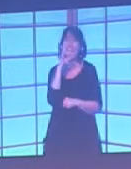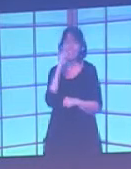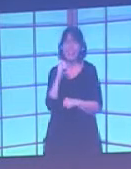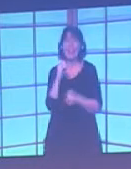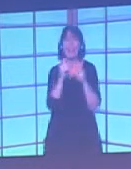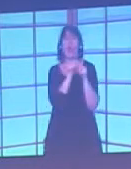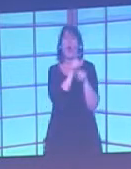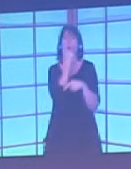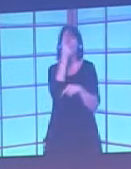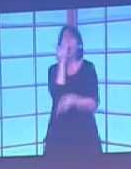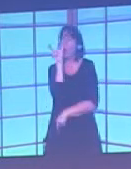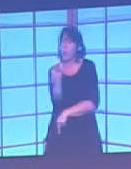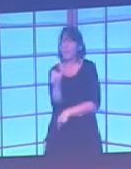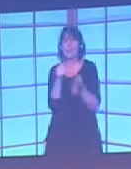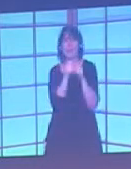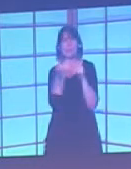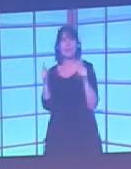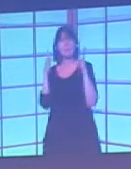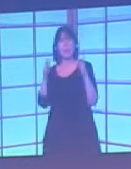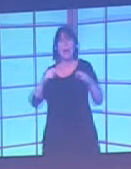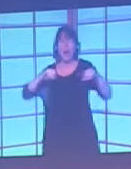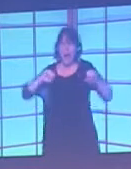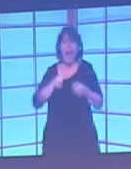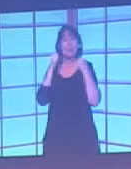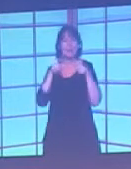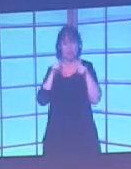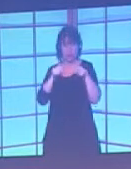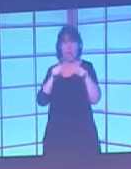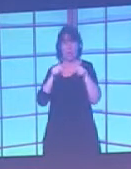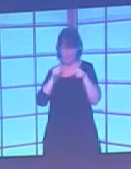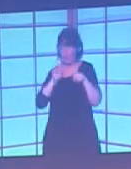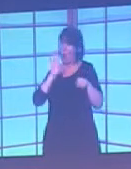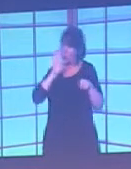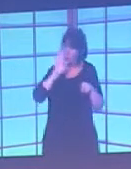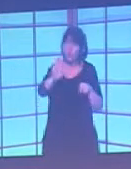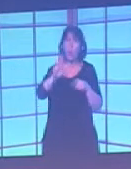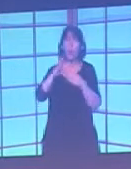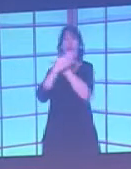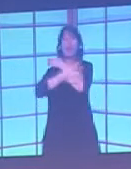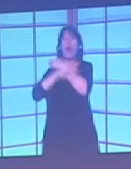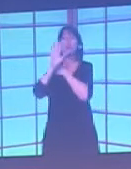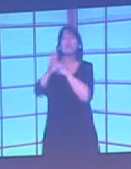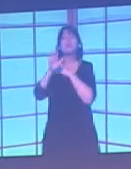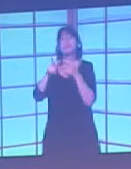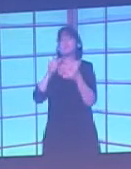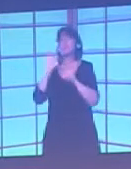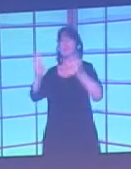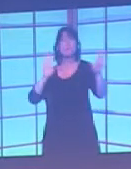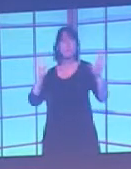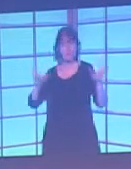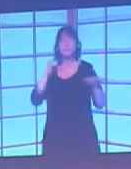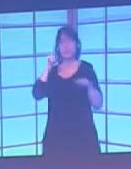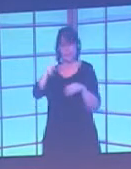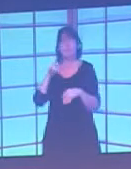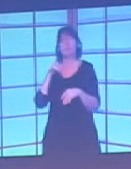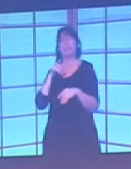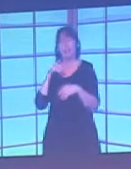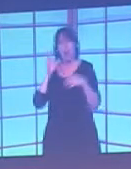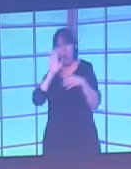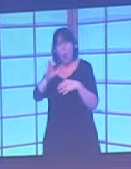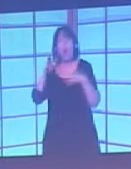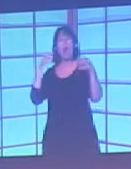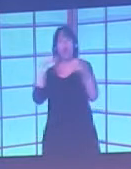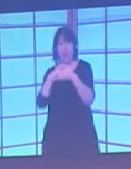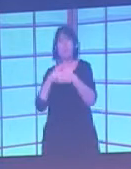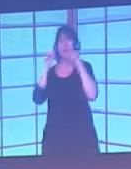Action to other countries, to your own countries, to your own clubs. I'd just like to sow that seed. It's a great